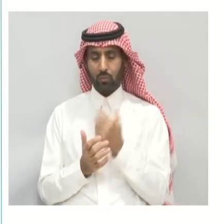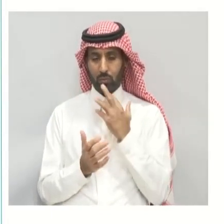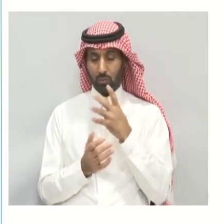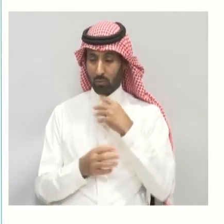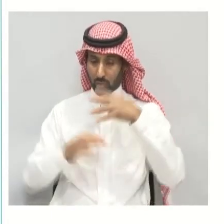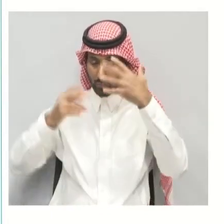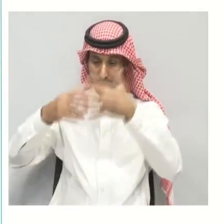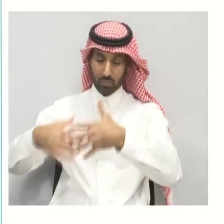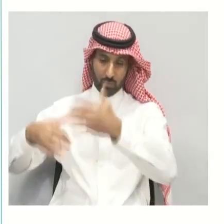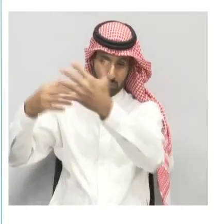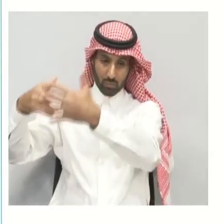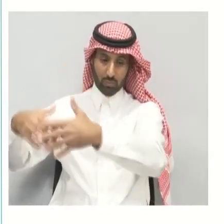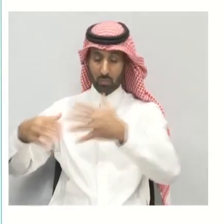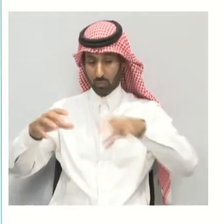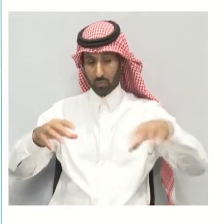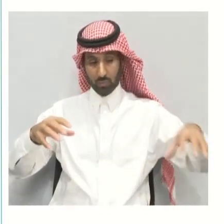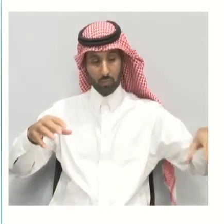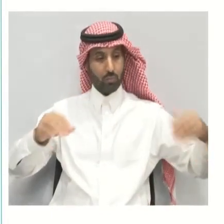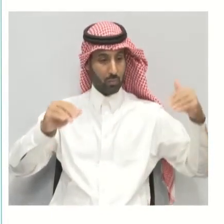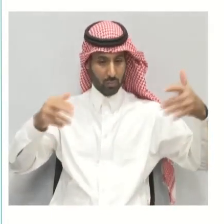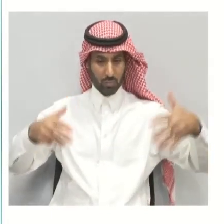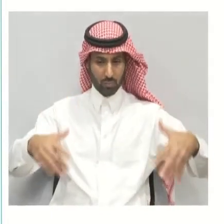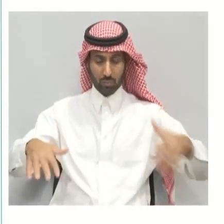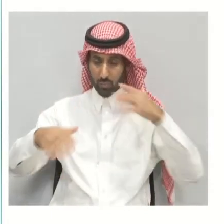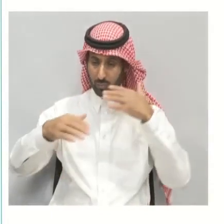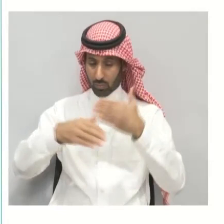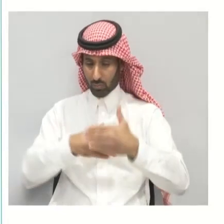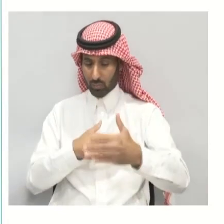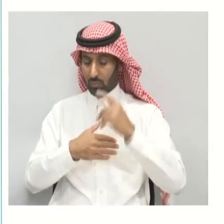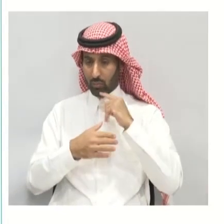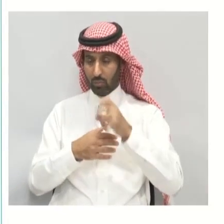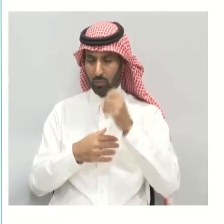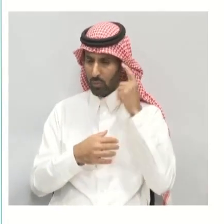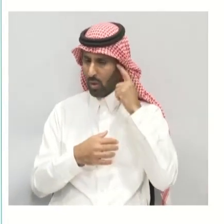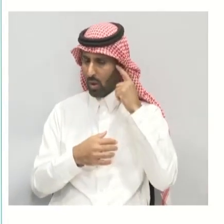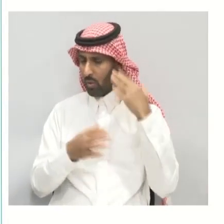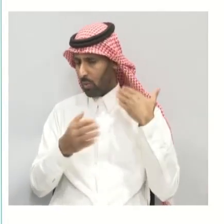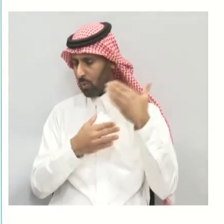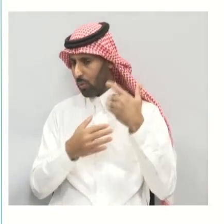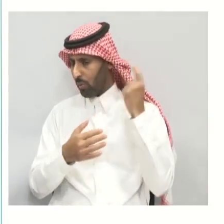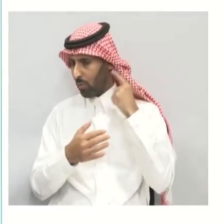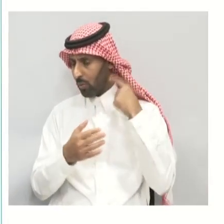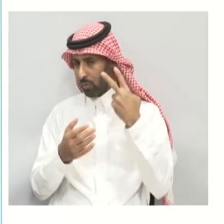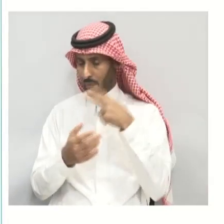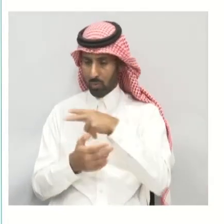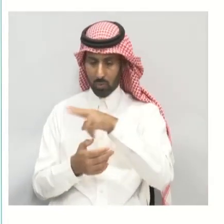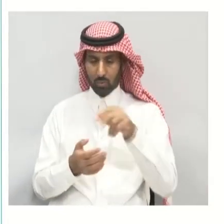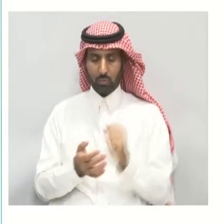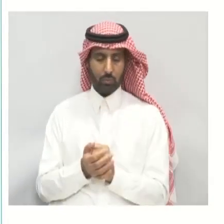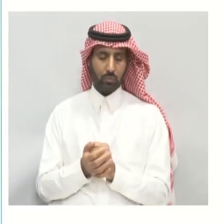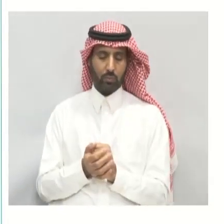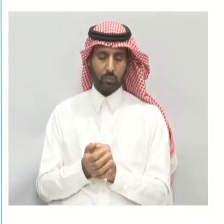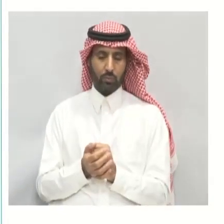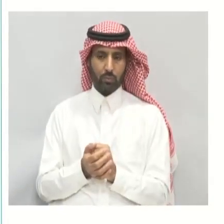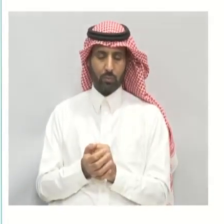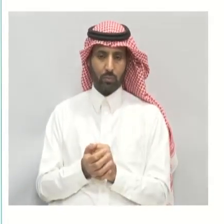275 separate waterfalls. The waterfalls go in distance of 2,700 meters. I'm still looking for the answer.